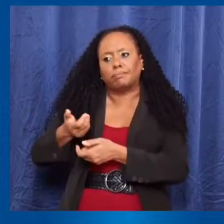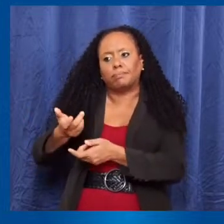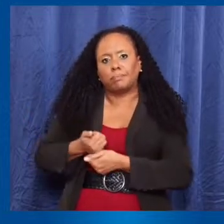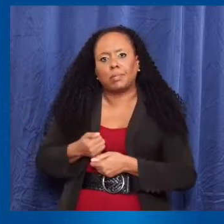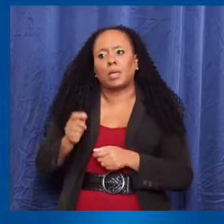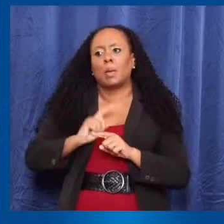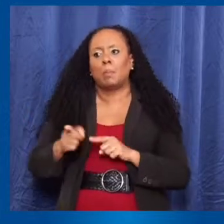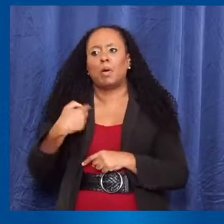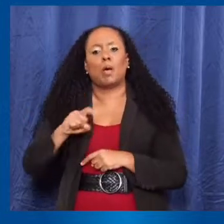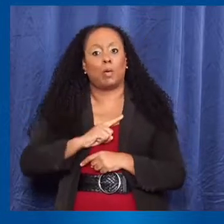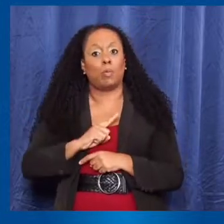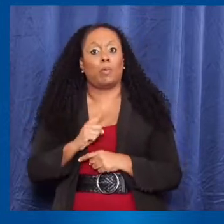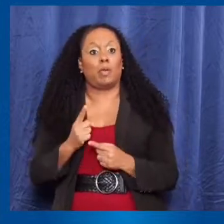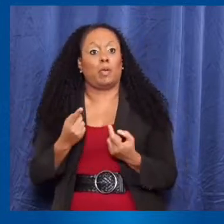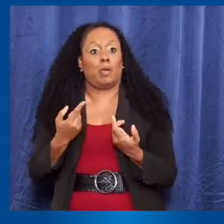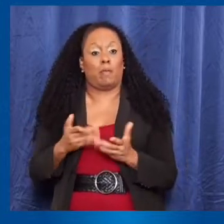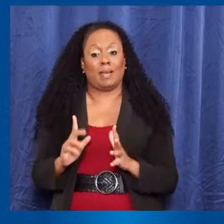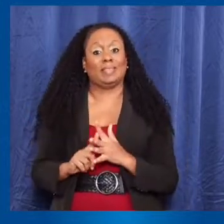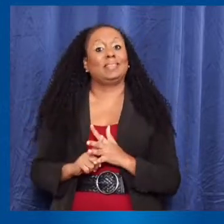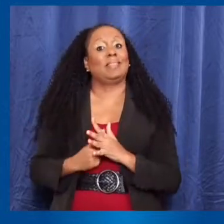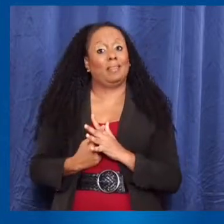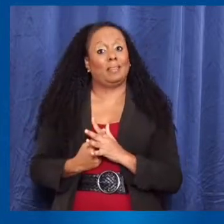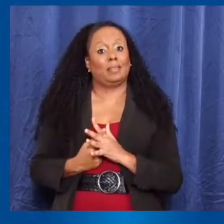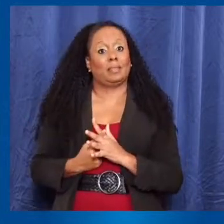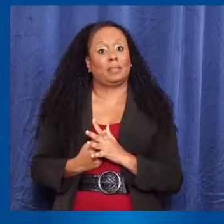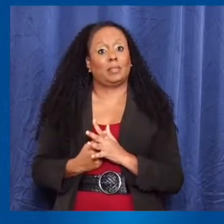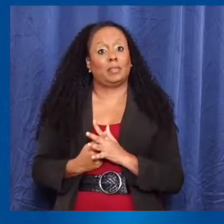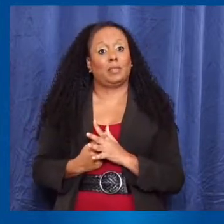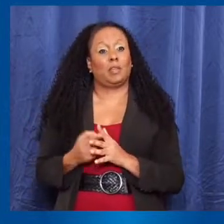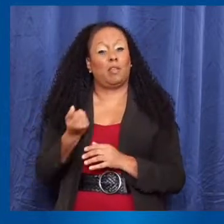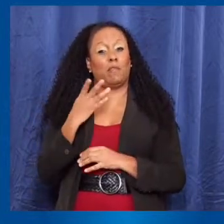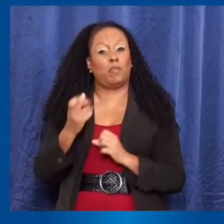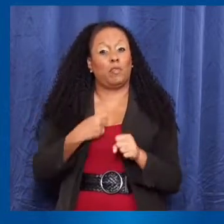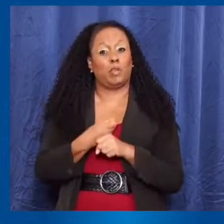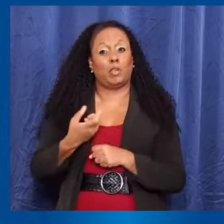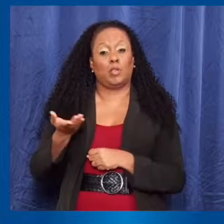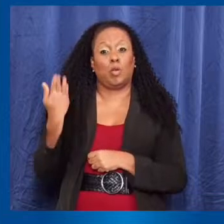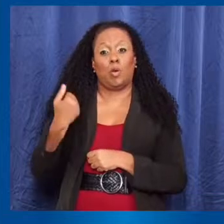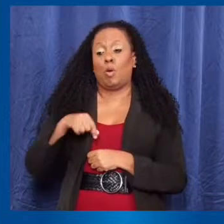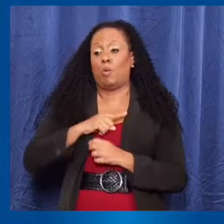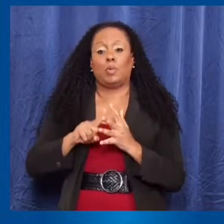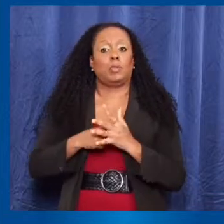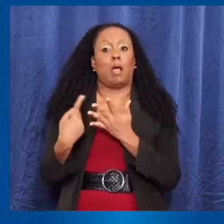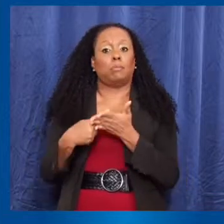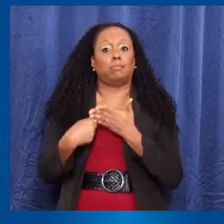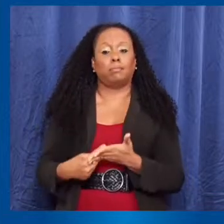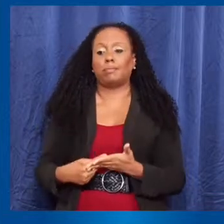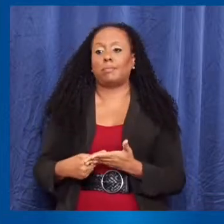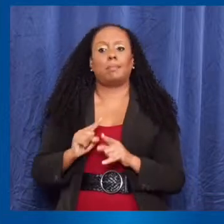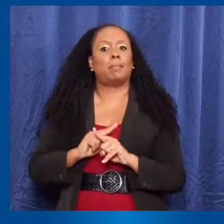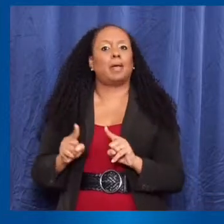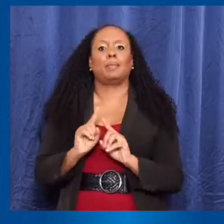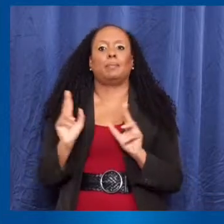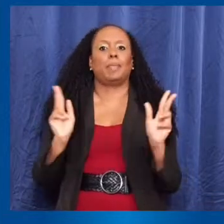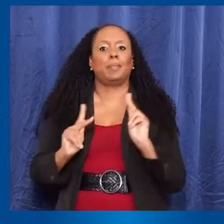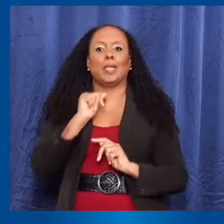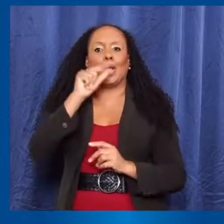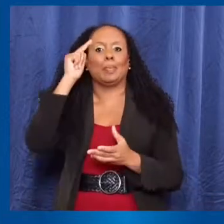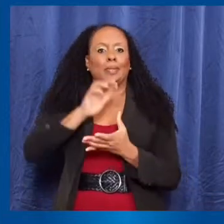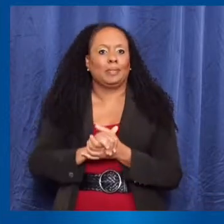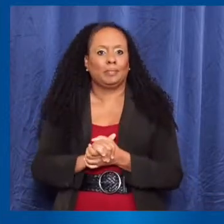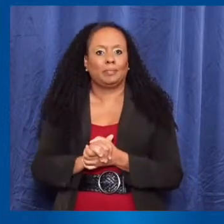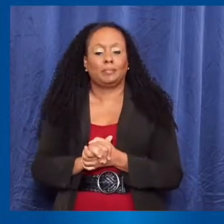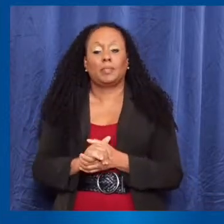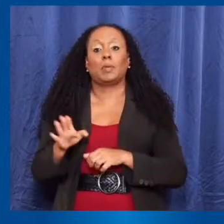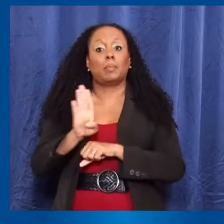trust. 3 years ago, when we were talking about it, nobody believed it. Barbados became one of the first countries to be able